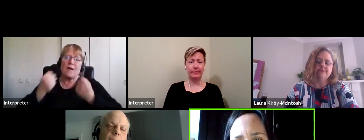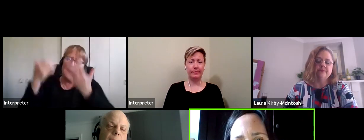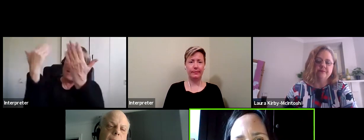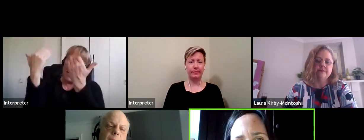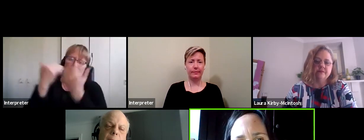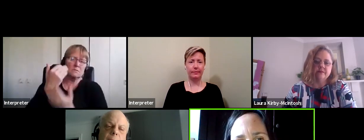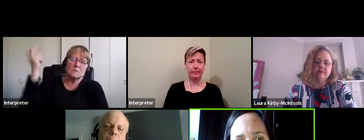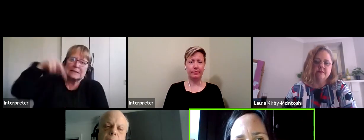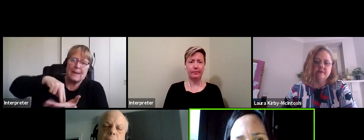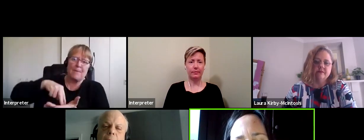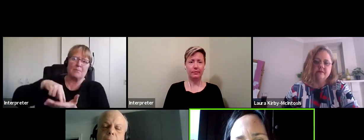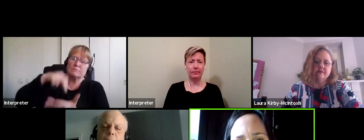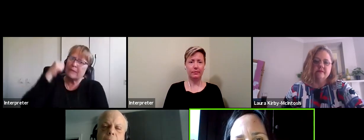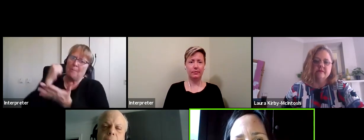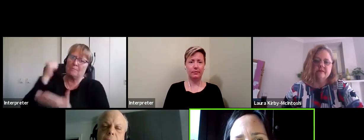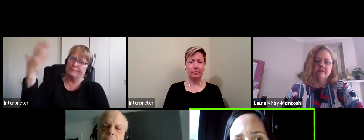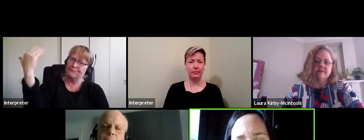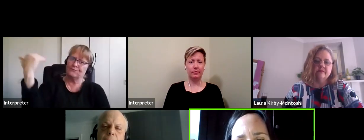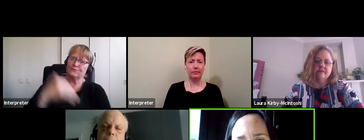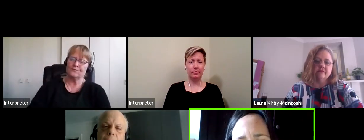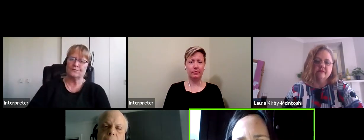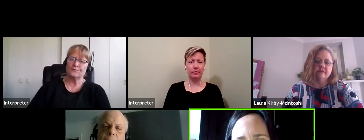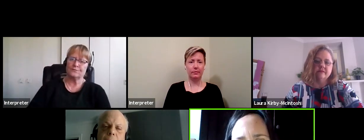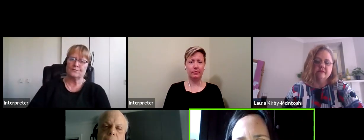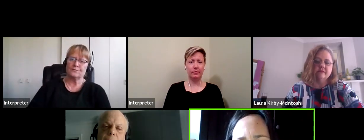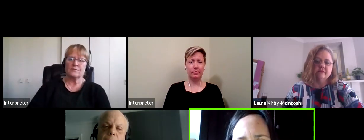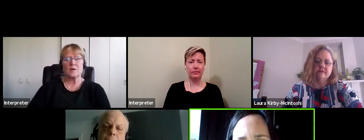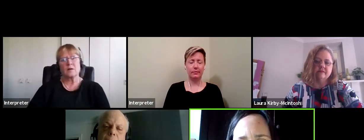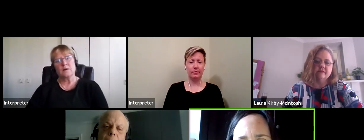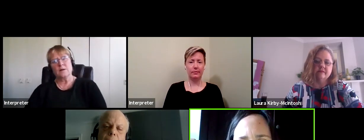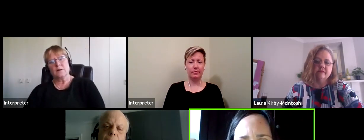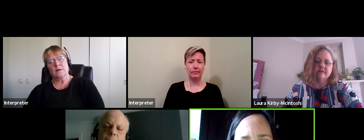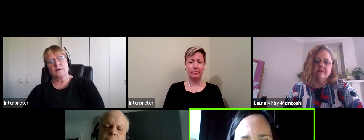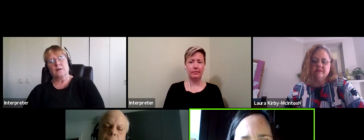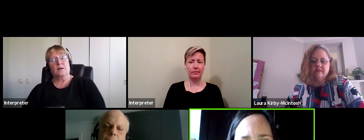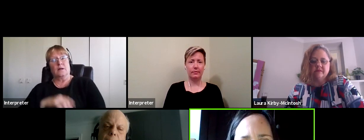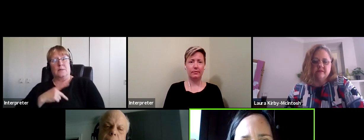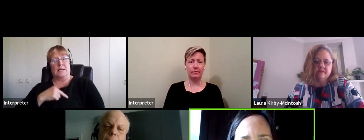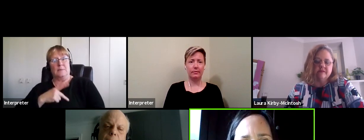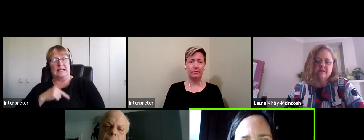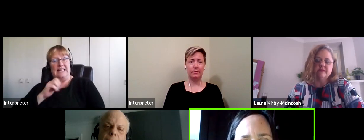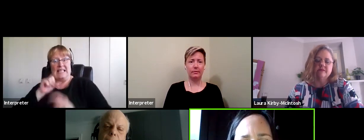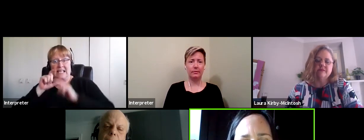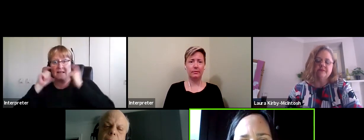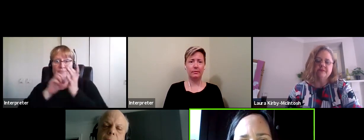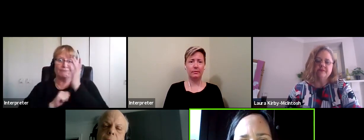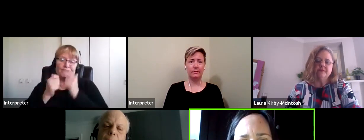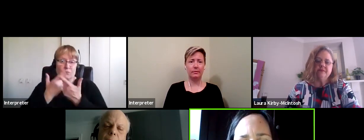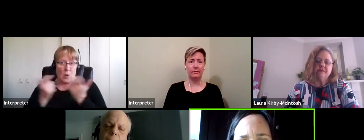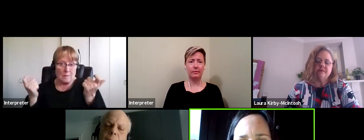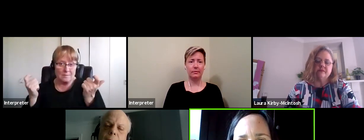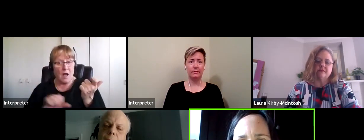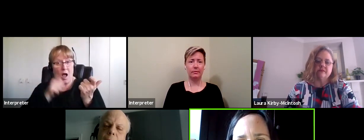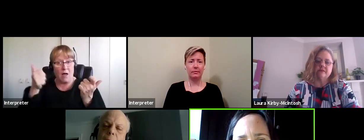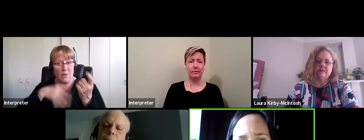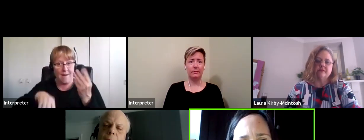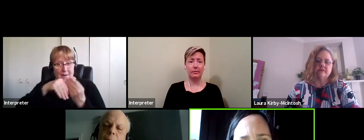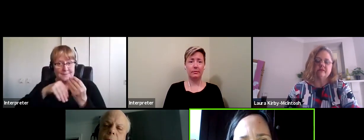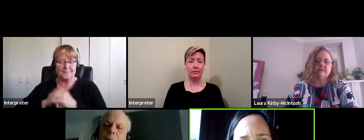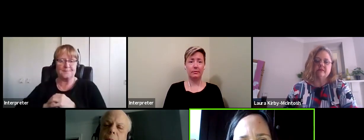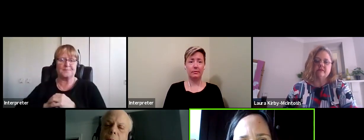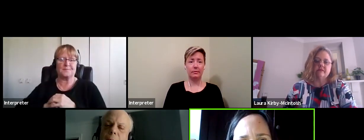to sort this out. Aside from the question of personal protective equipment, we're also very concerned